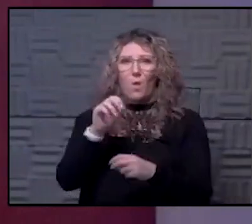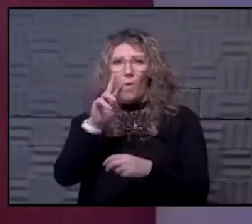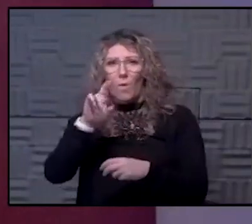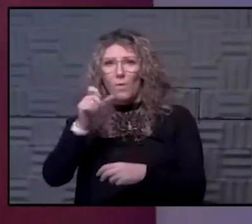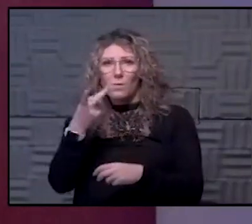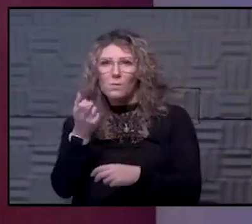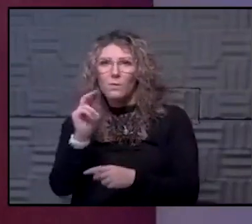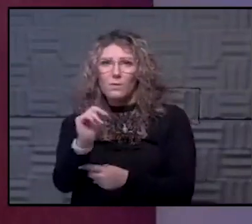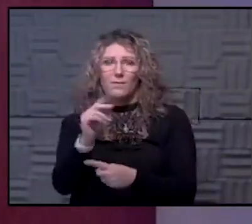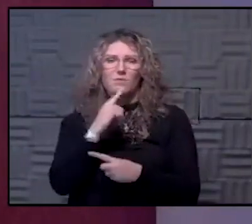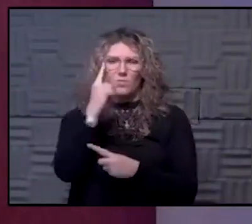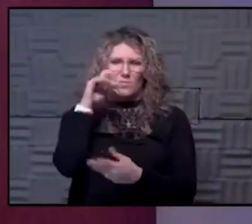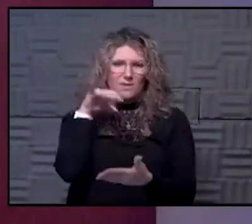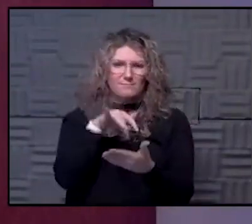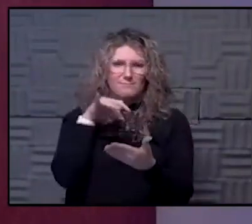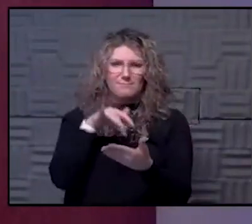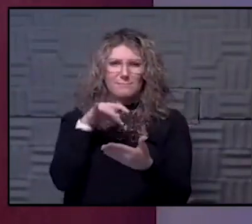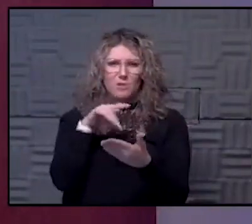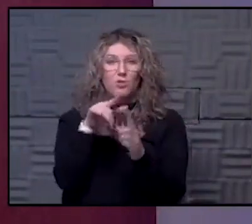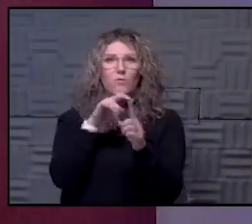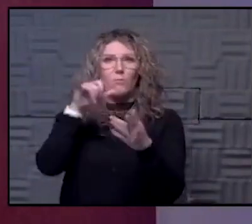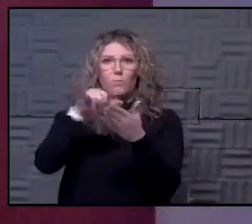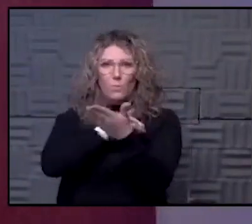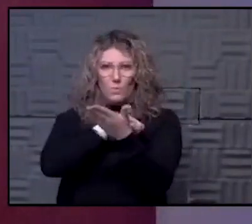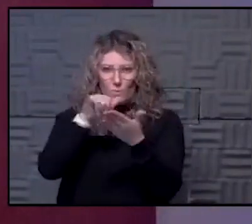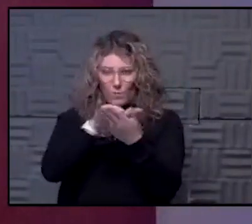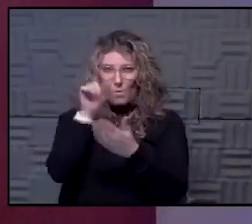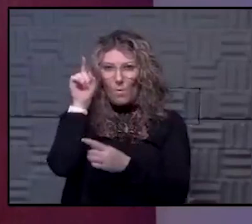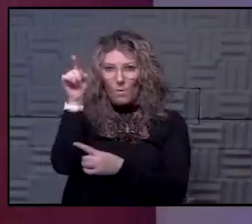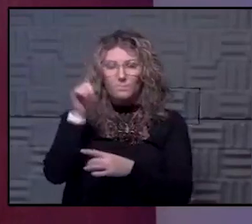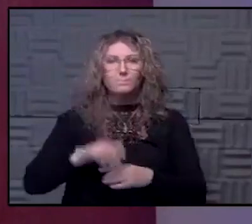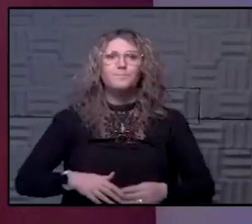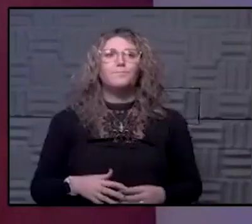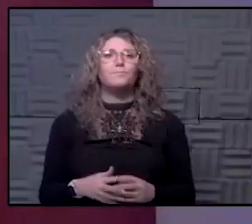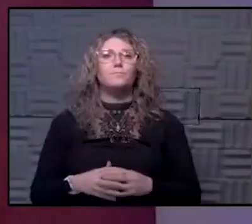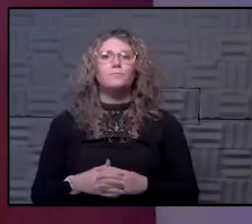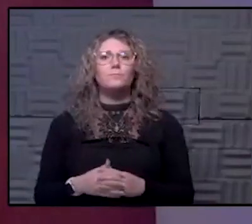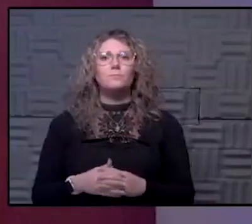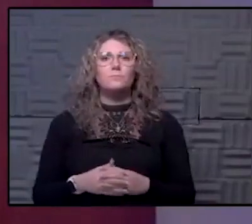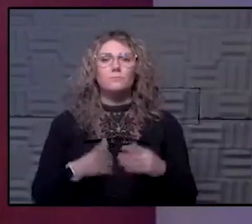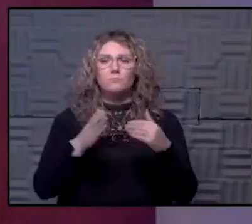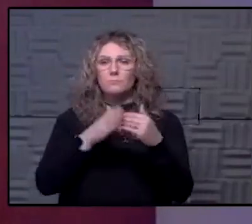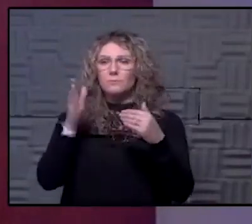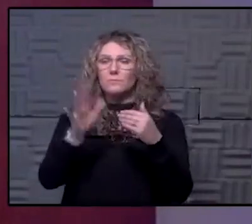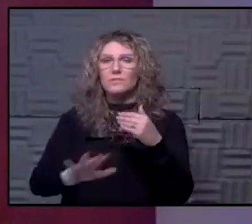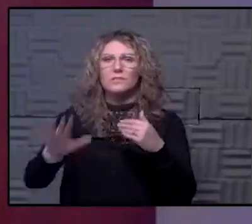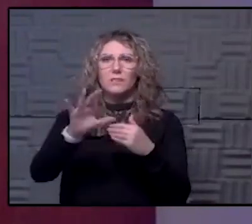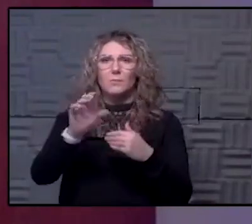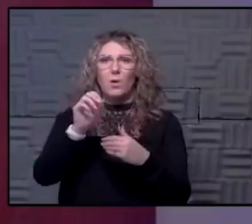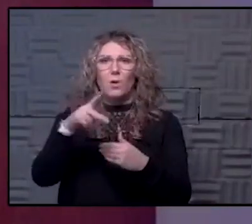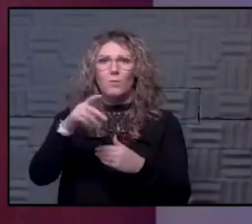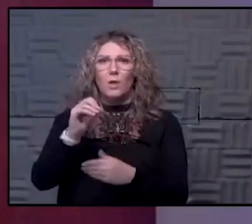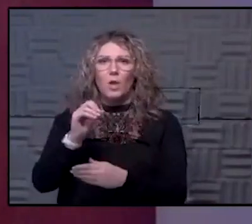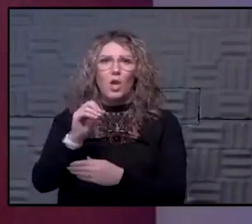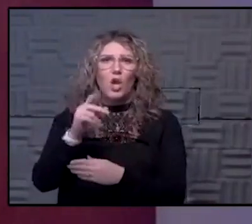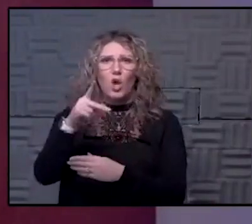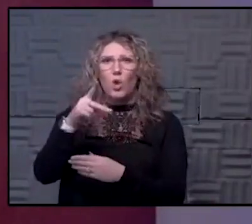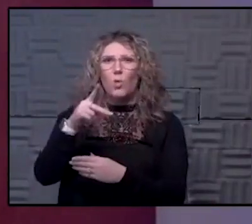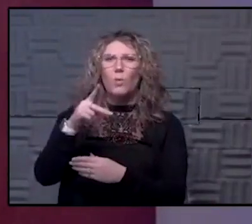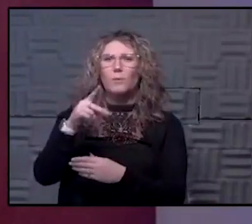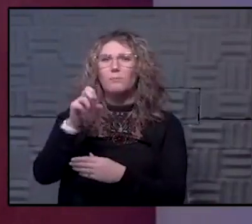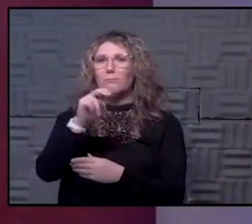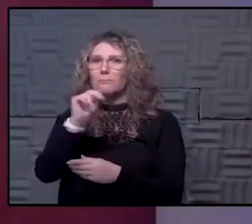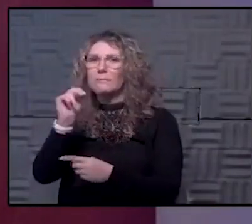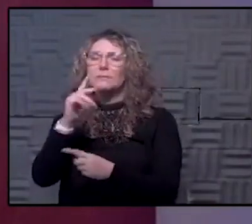There was one study out of New York that the neighboring OPO, Pennsylvania, which has a great OPO similar